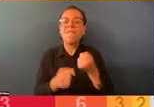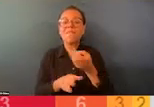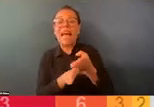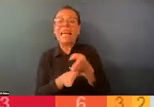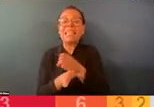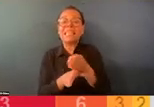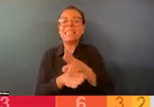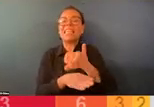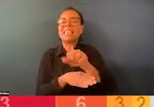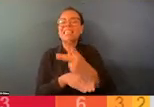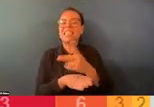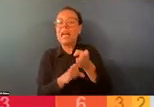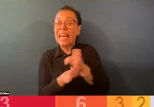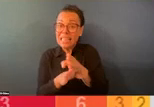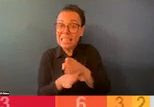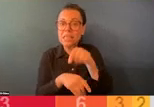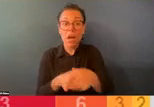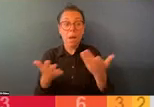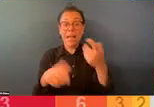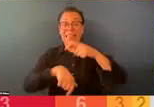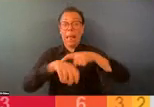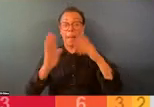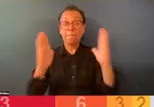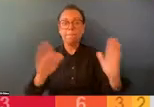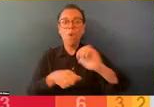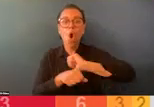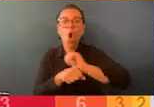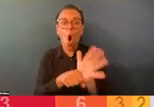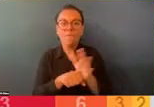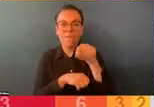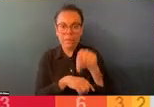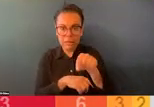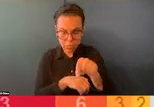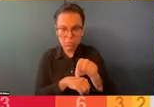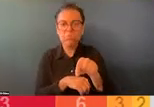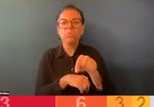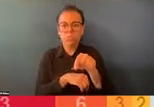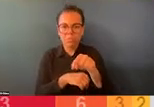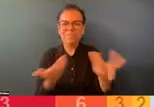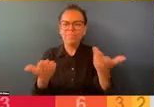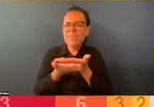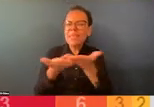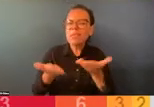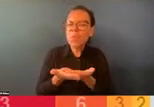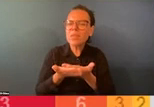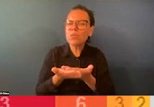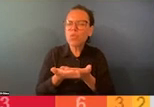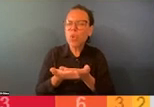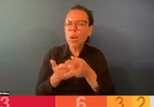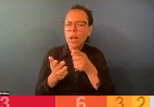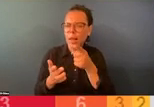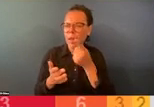at risk. During COVID-19, a considerable increase in medical waste occurred